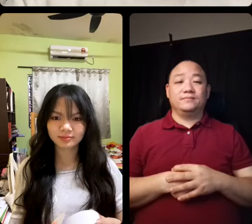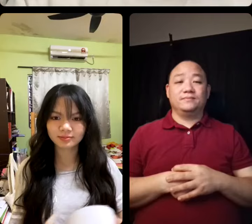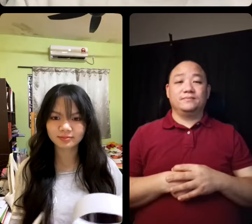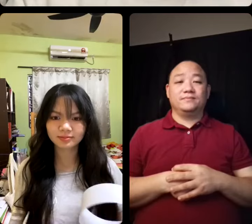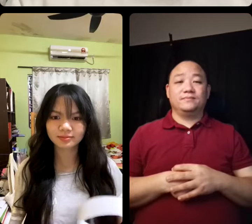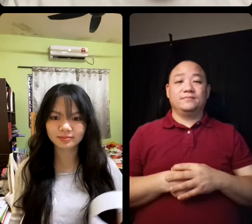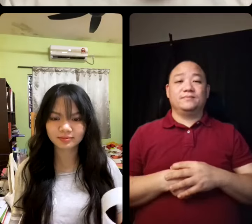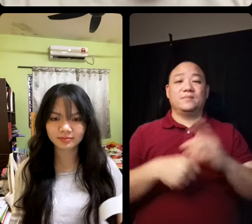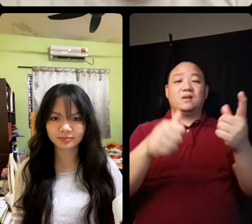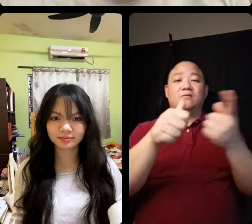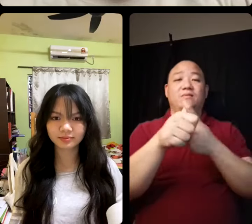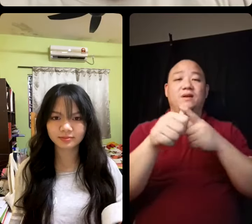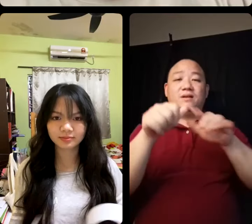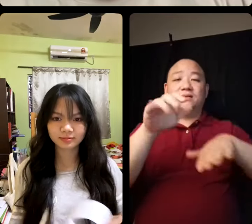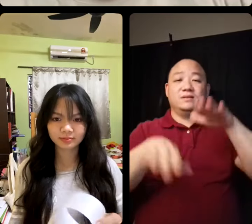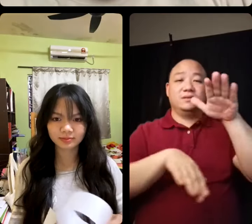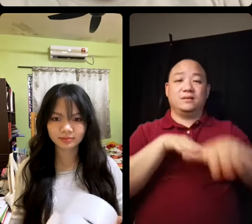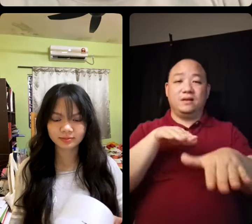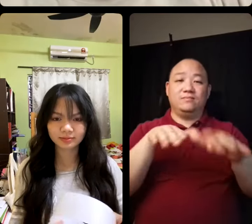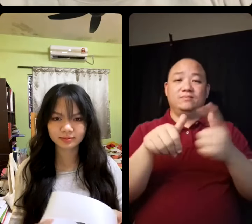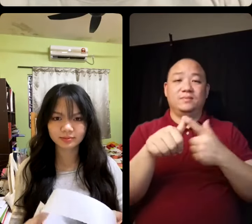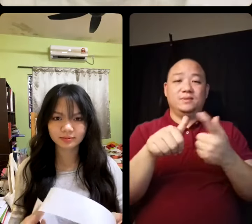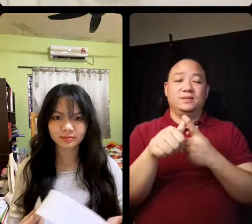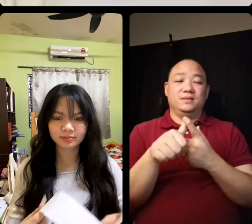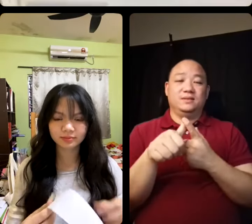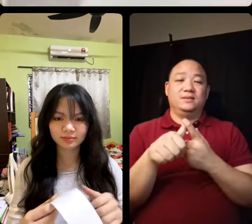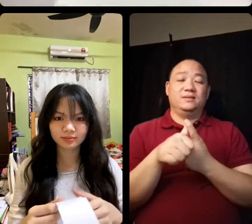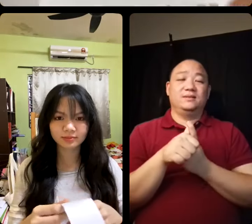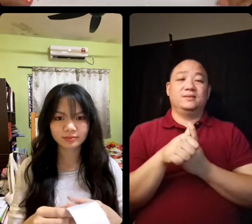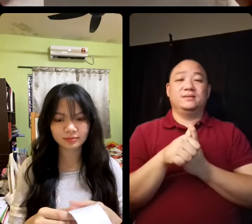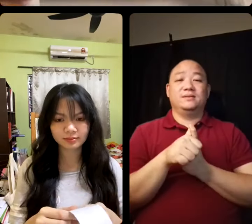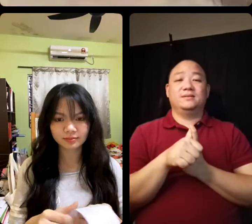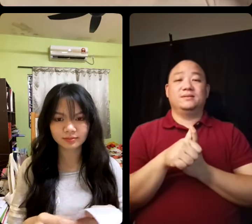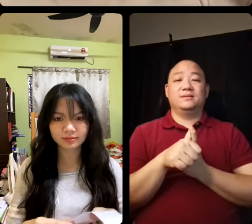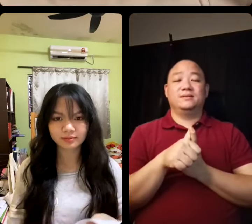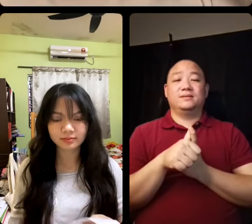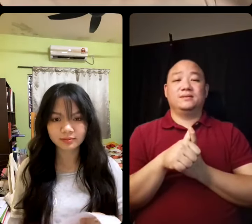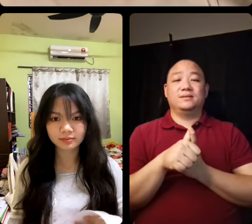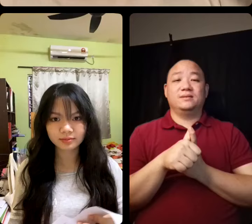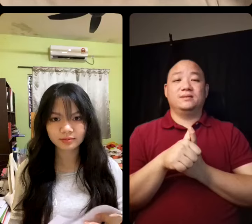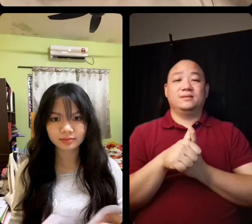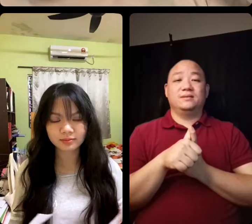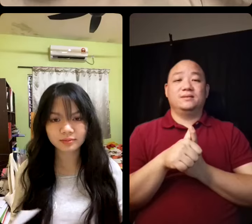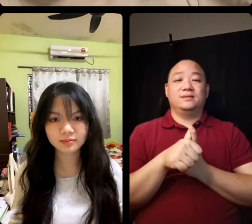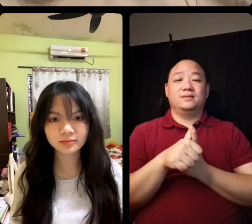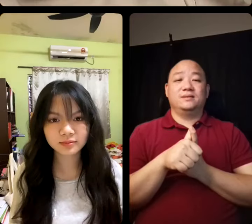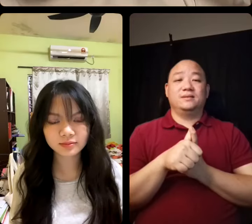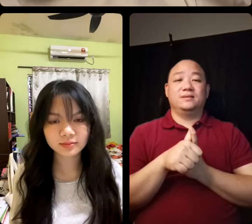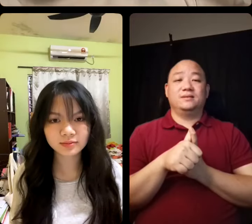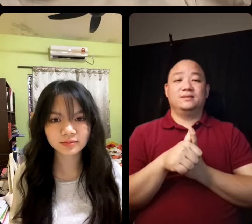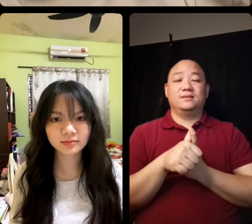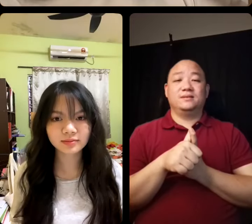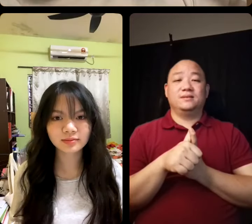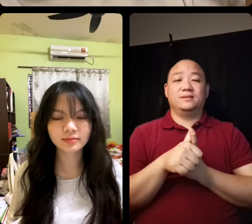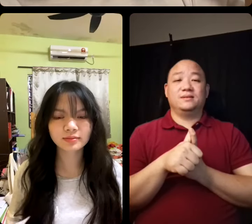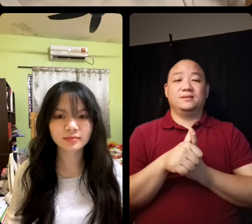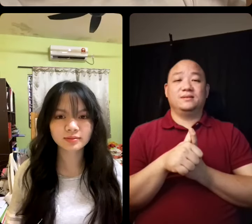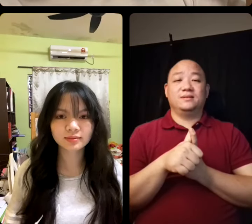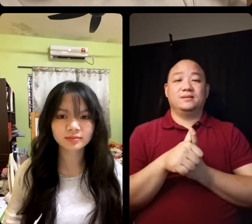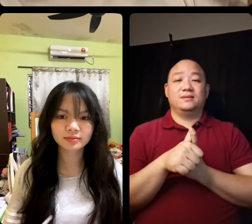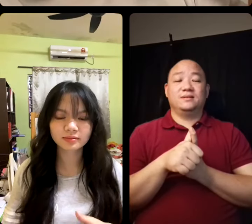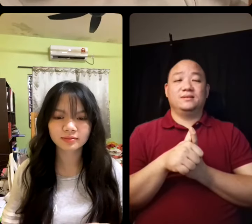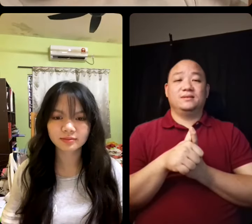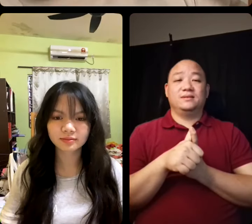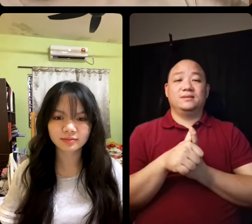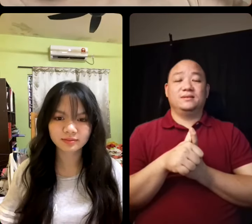is going to measure this a little bit. So first one, so everyone, So 75 cm, what we are going to